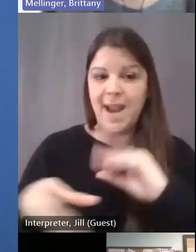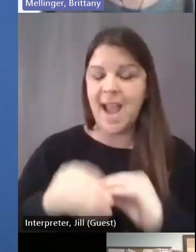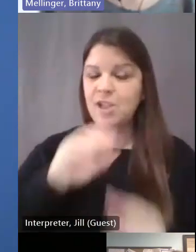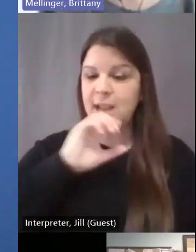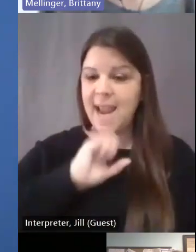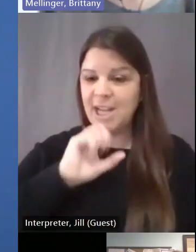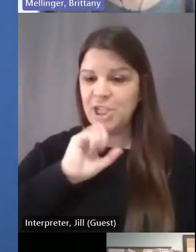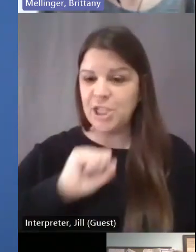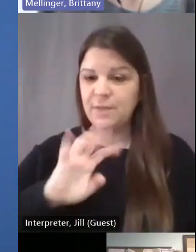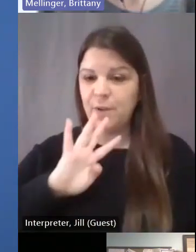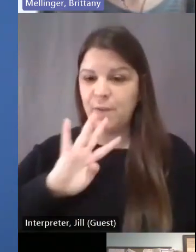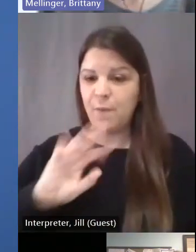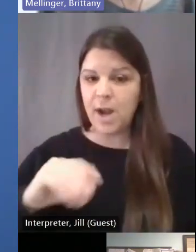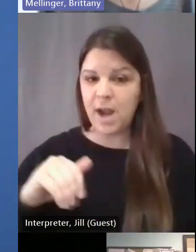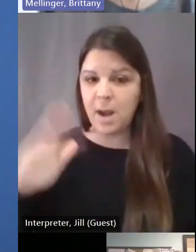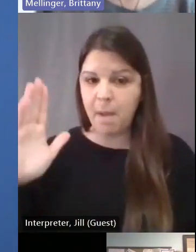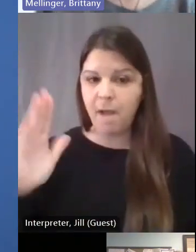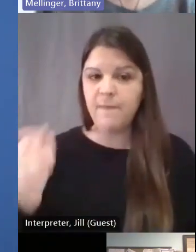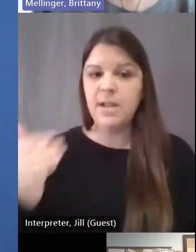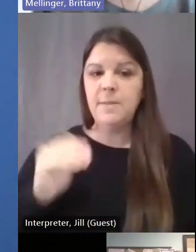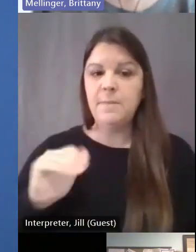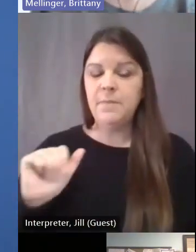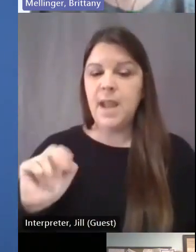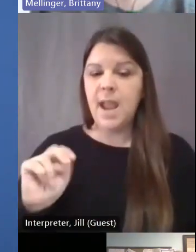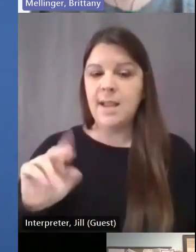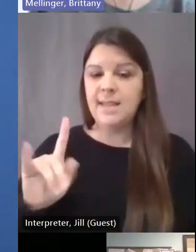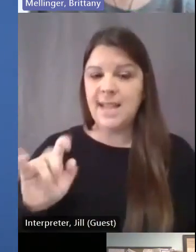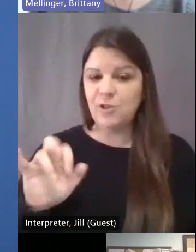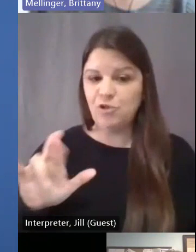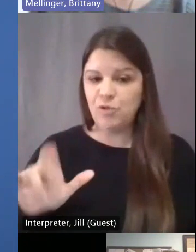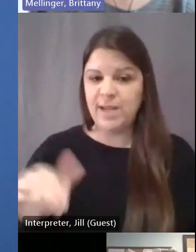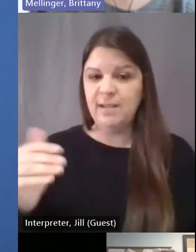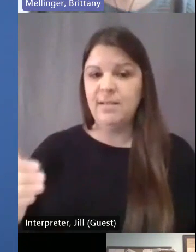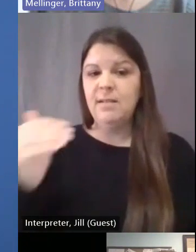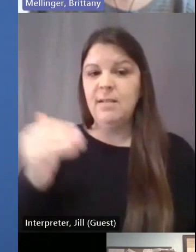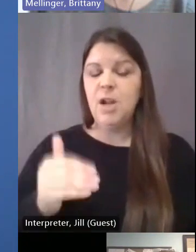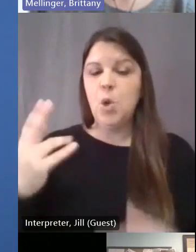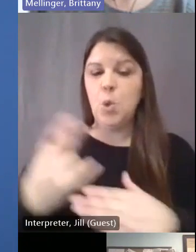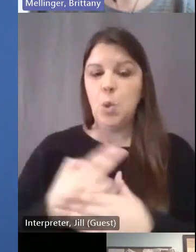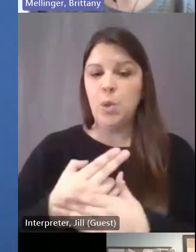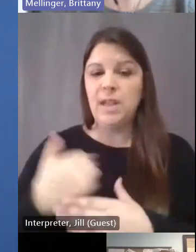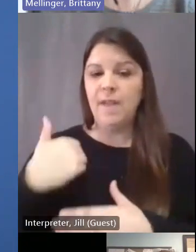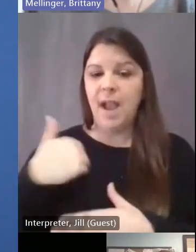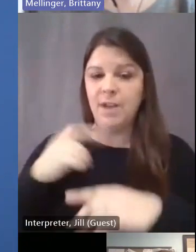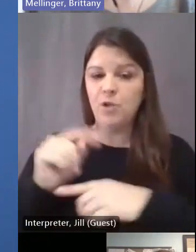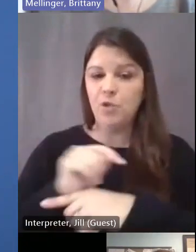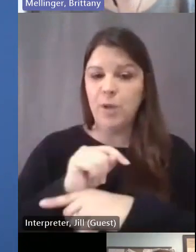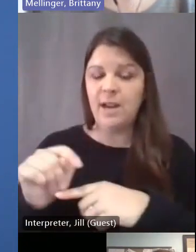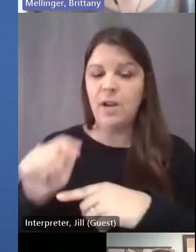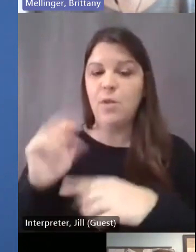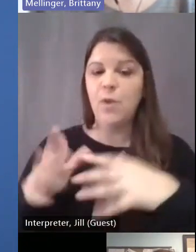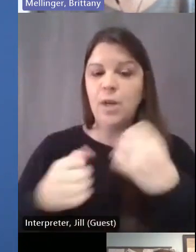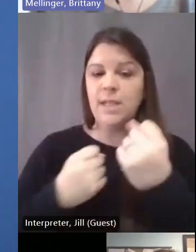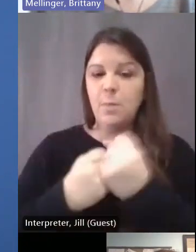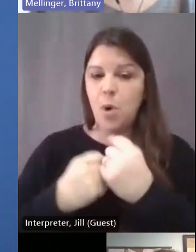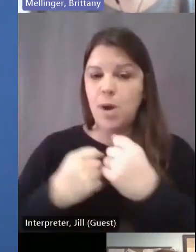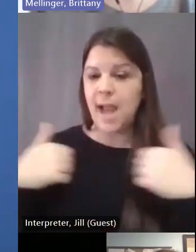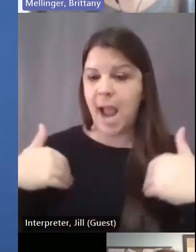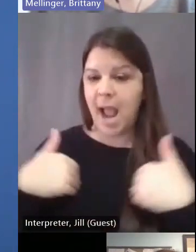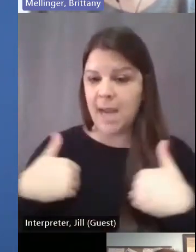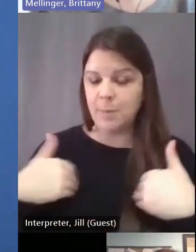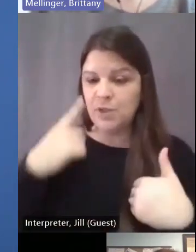above, ancestry, and then the use, handling, or training of support animals for disability. I'm going to go into more